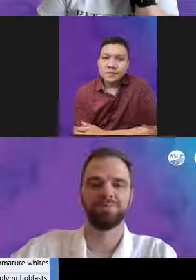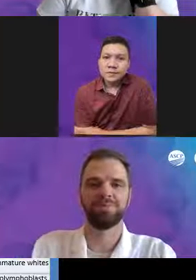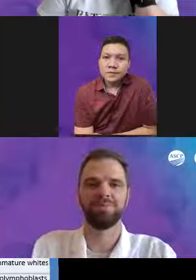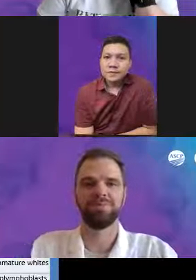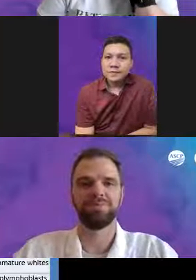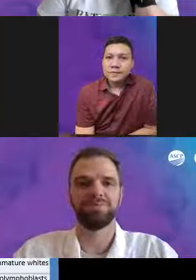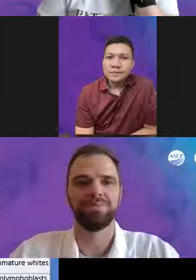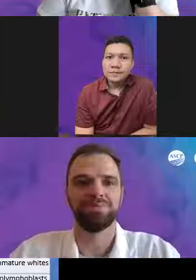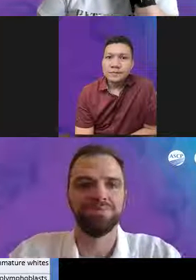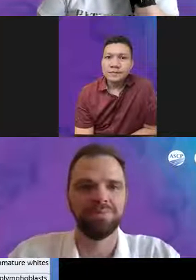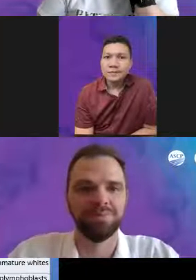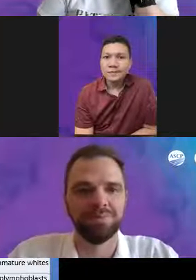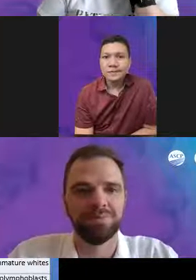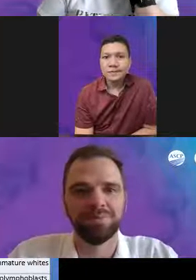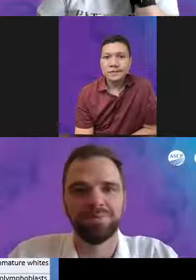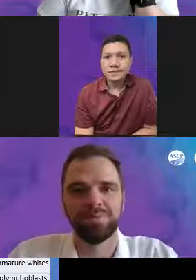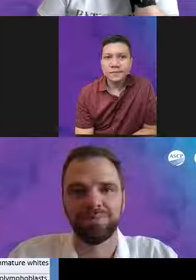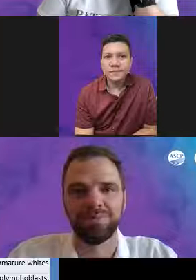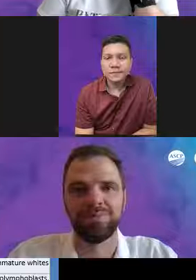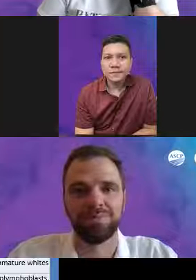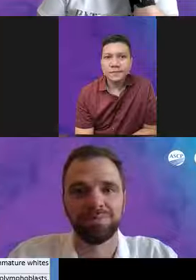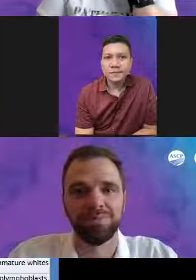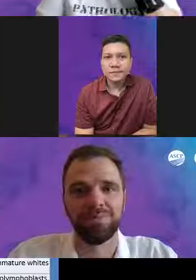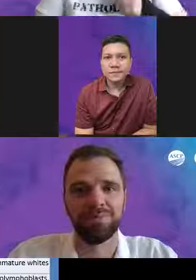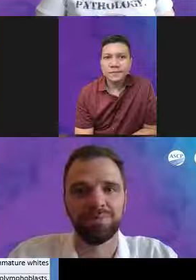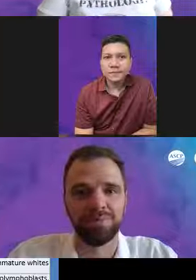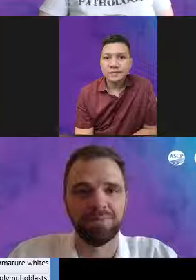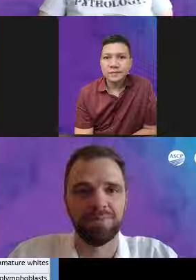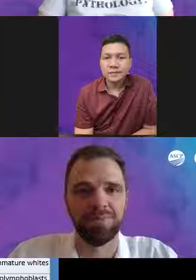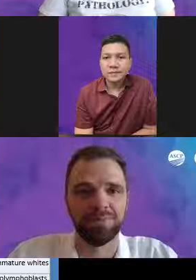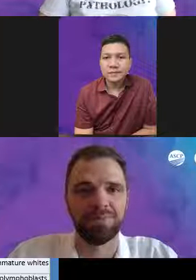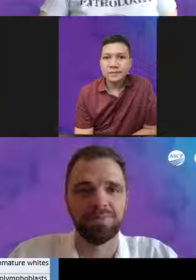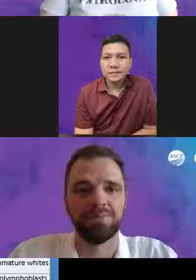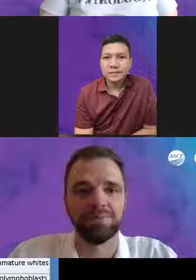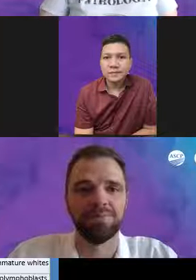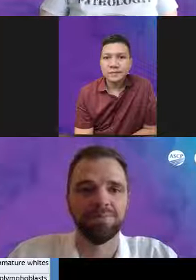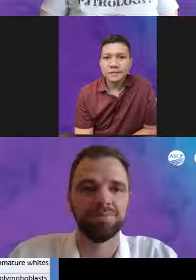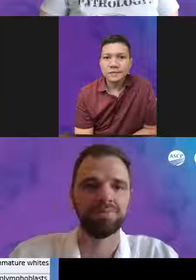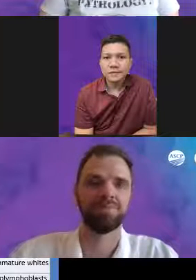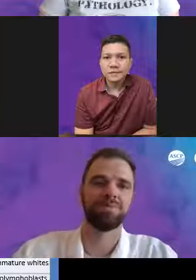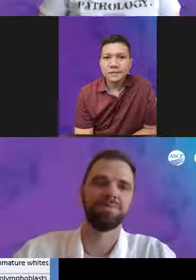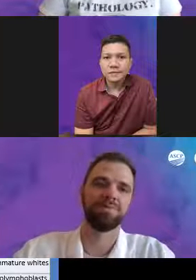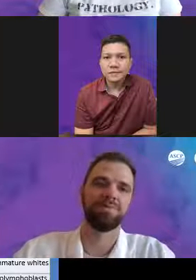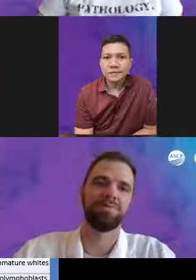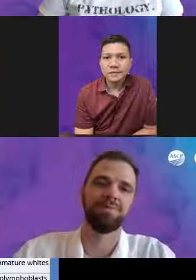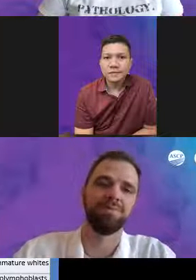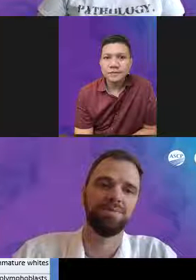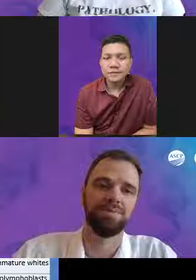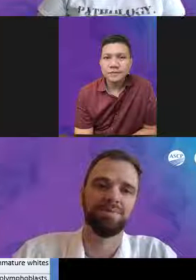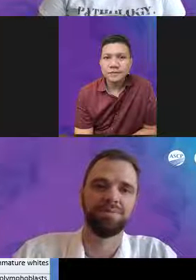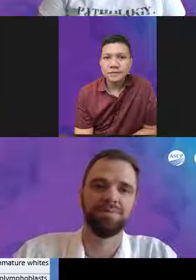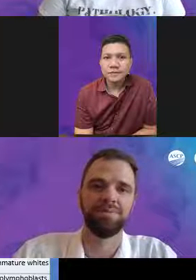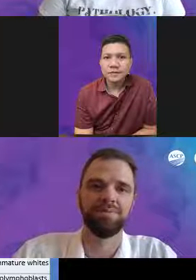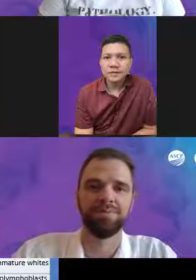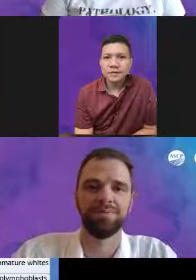globally, so this is our week in a snapshot. So just like we did last week, we have the top runners